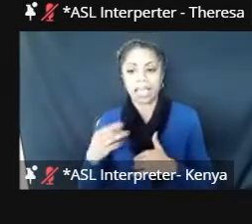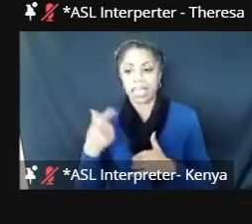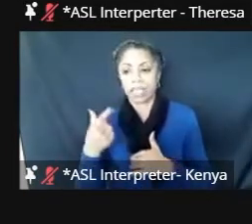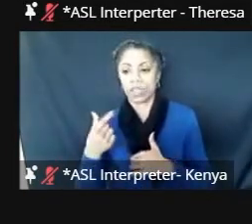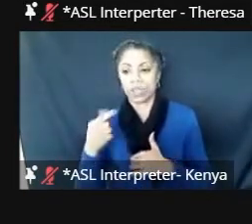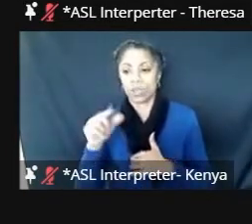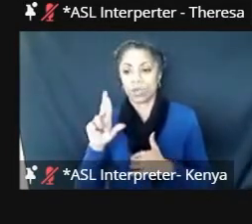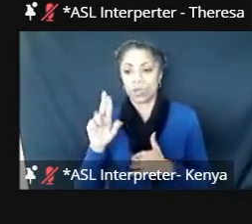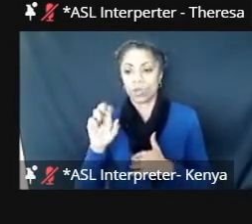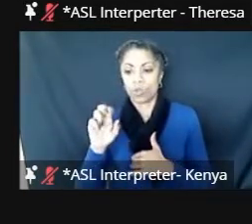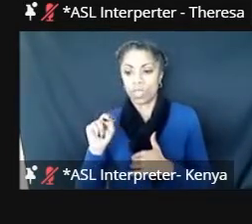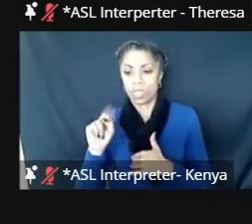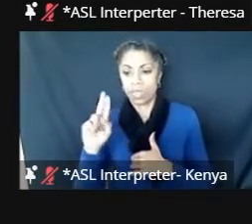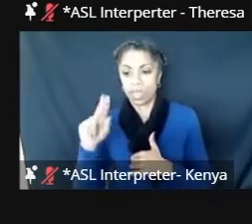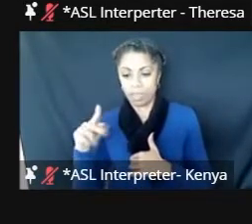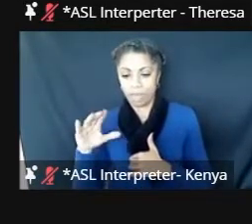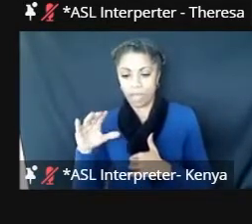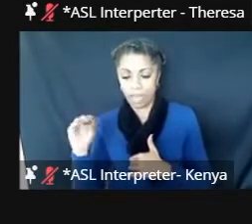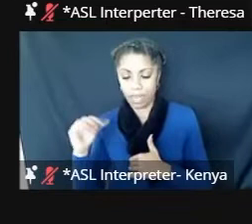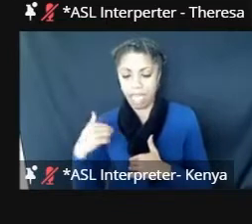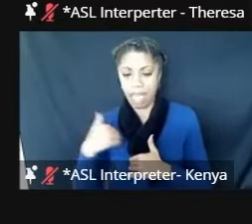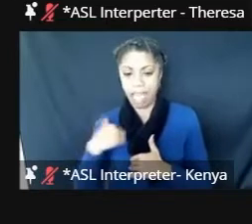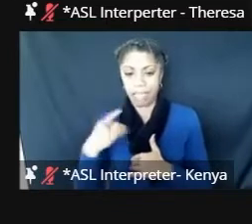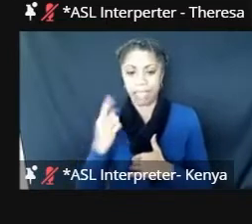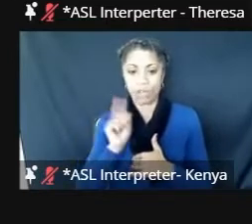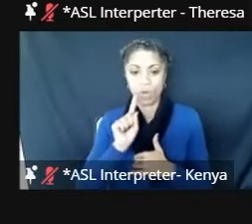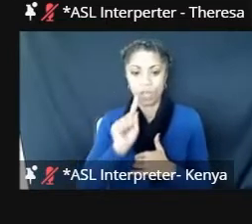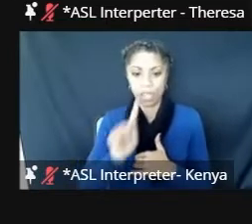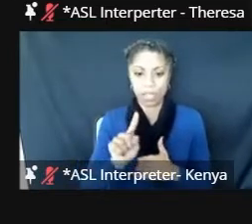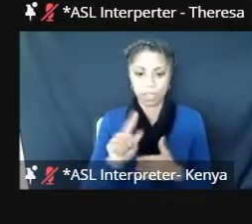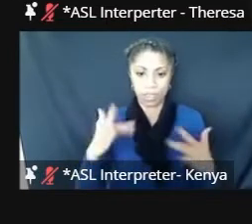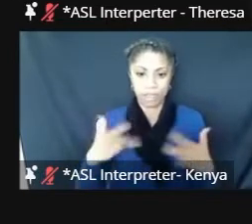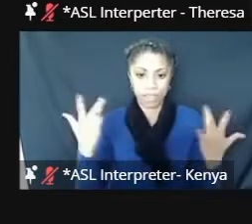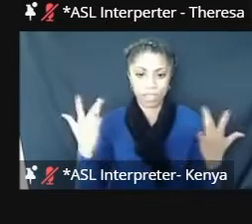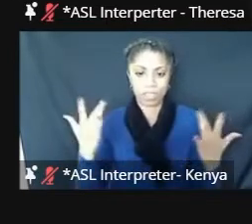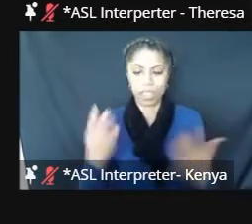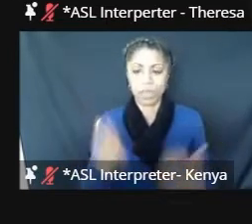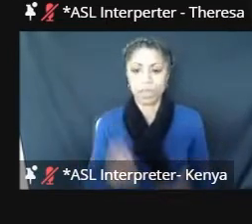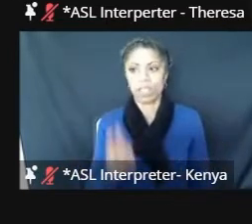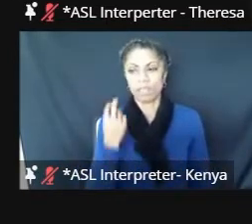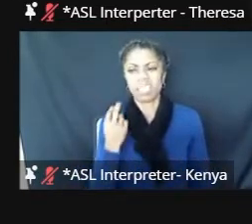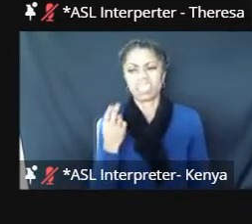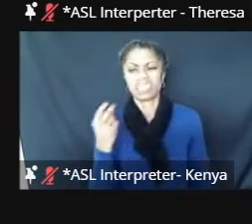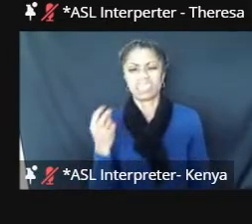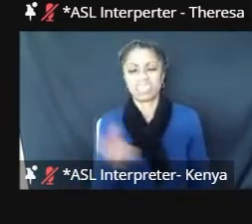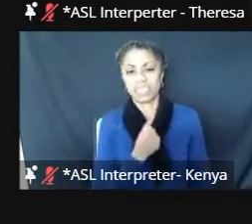community events and the school events. Looking back, I wish we had done that as well.